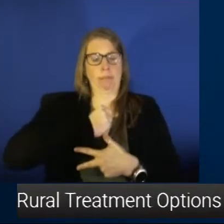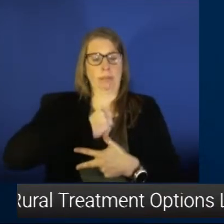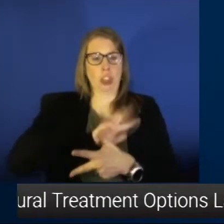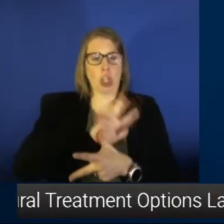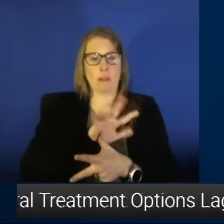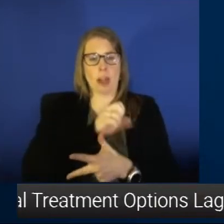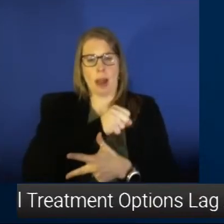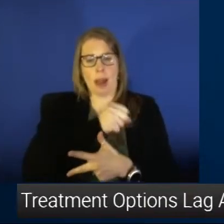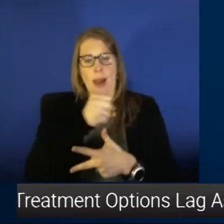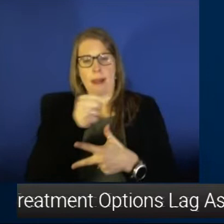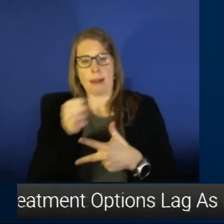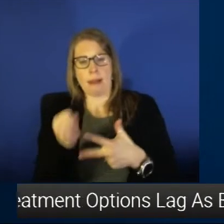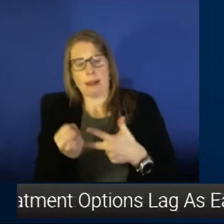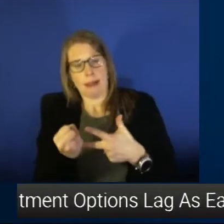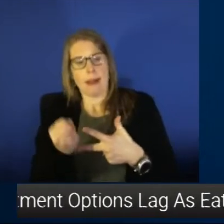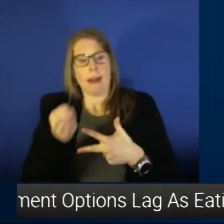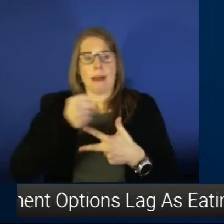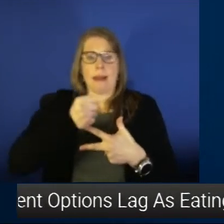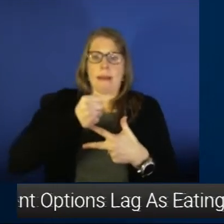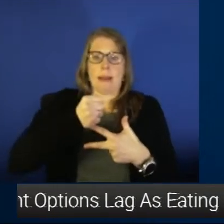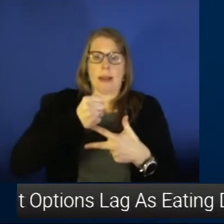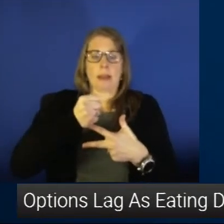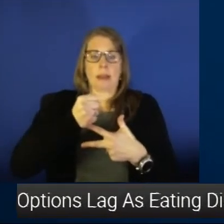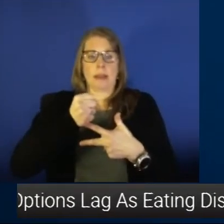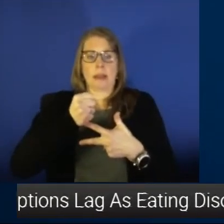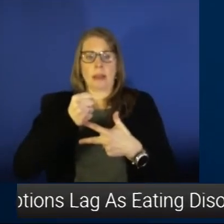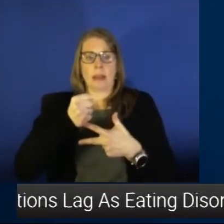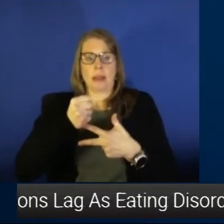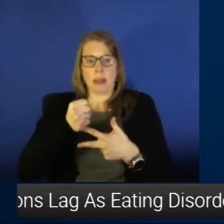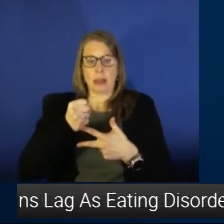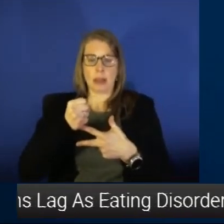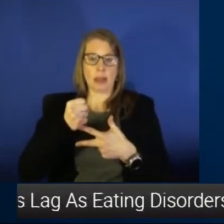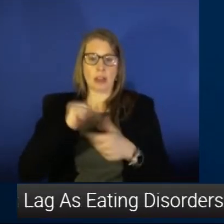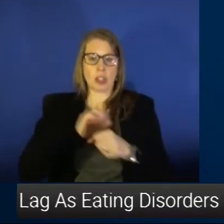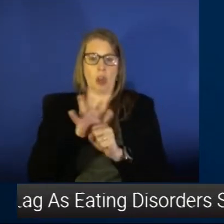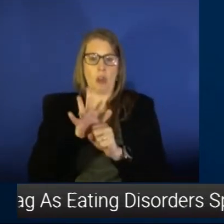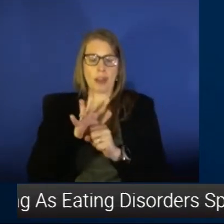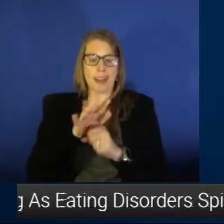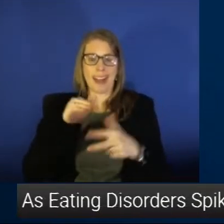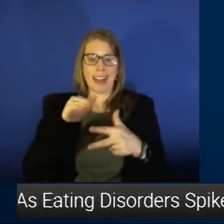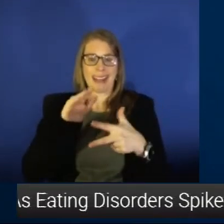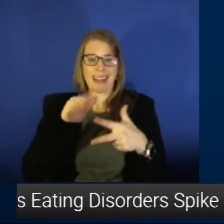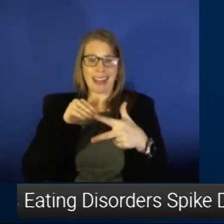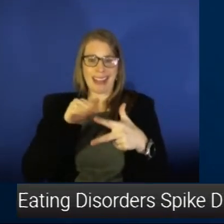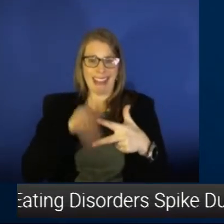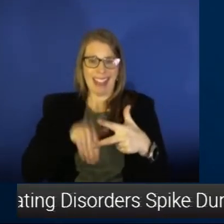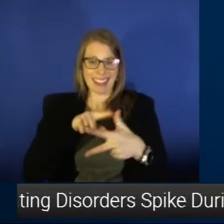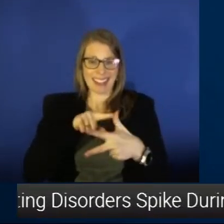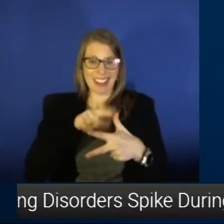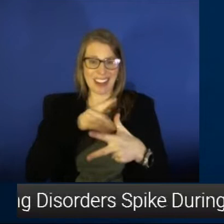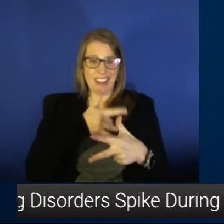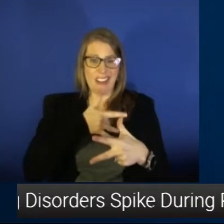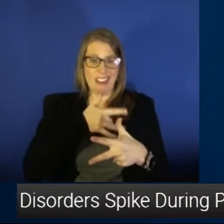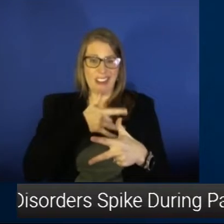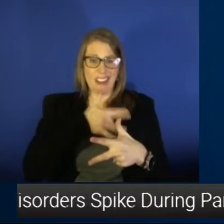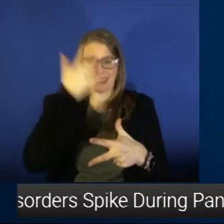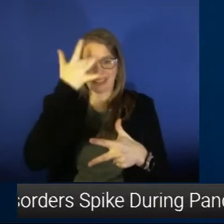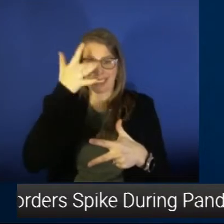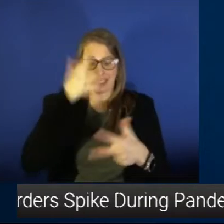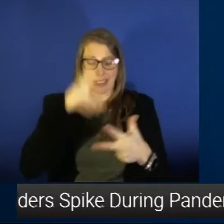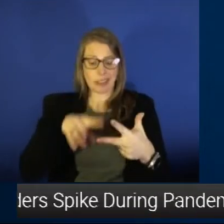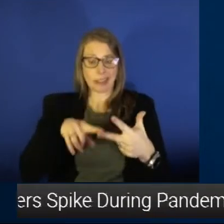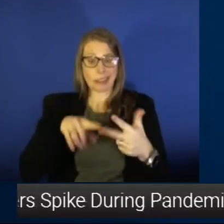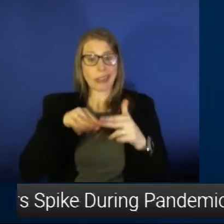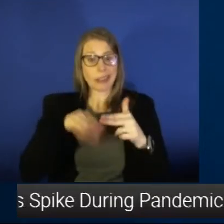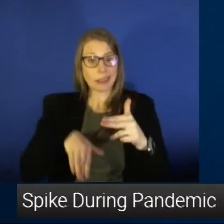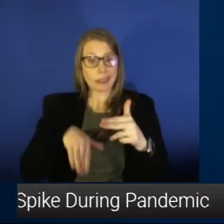around heart disease, and now COVID is currently less than heart disease, more than cancer, back with the most recent wave, and this one stopped